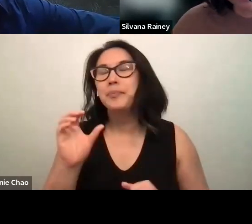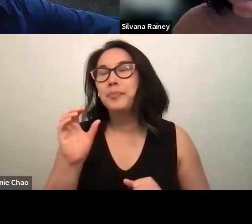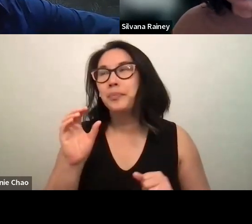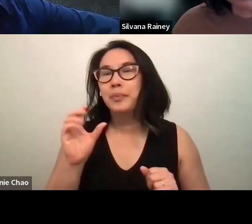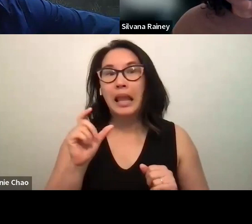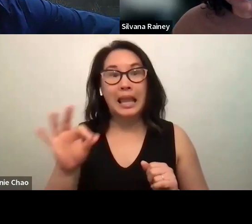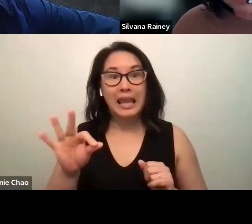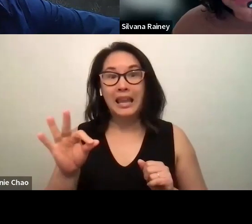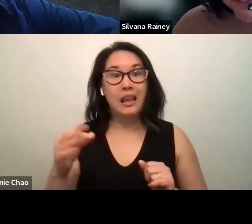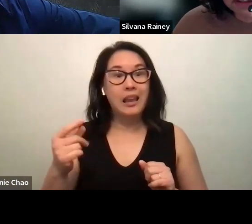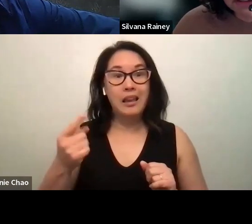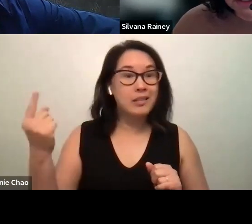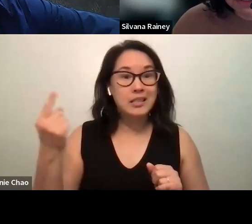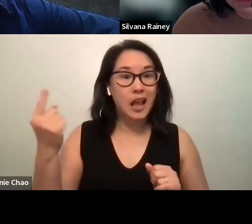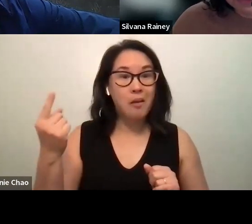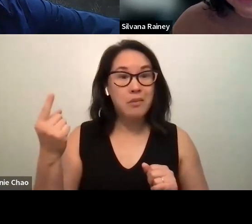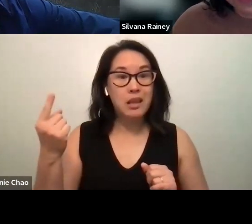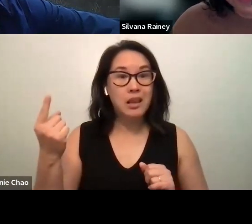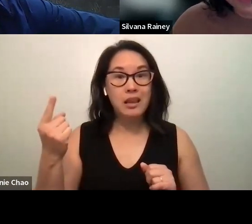to a certain thing, you lost me.